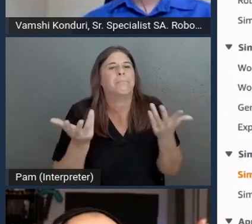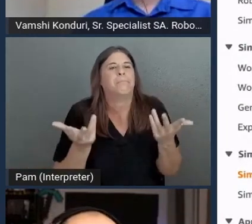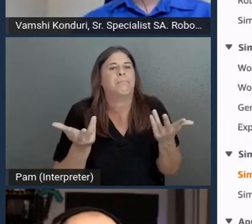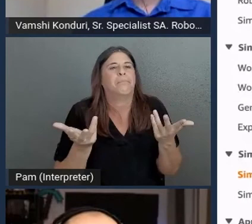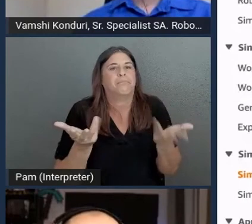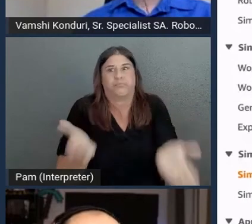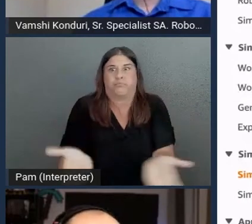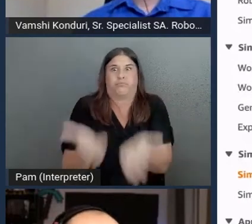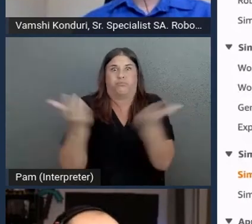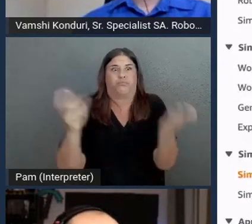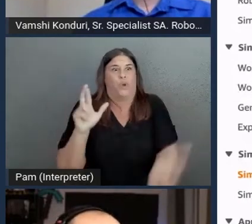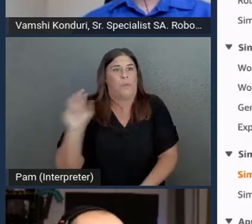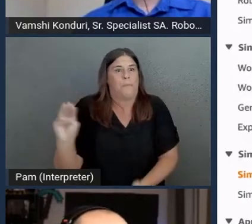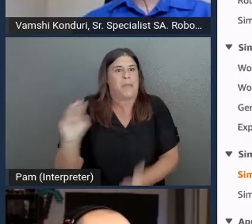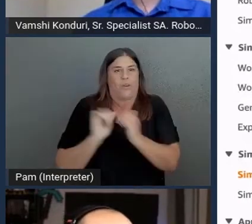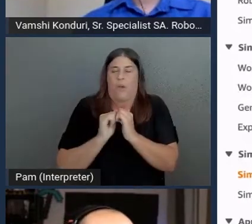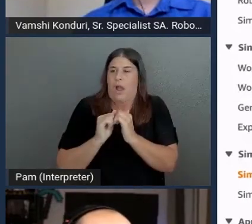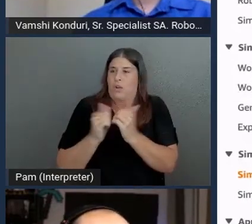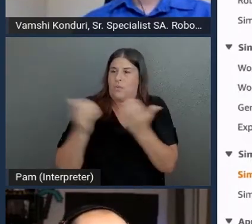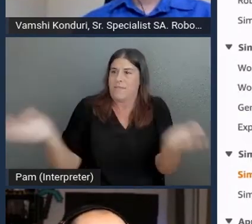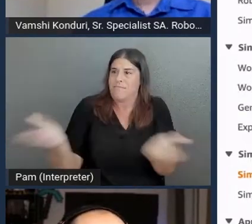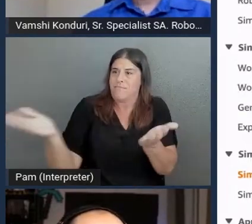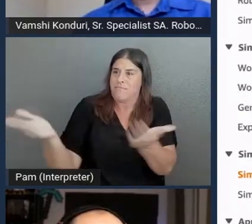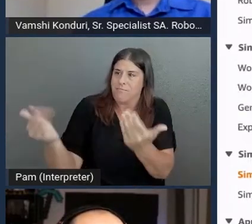RoboMaker? How do we get that?